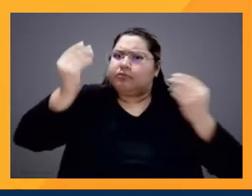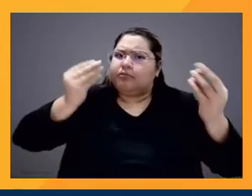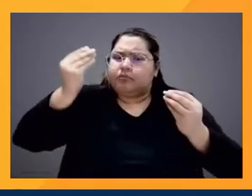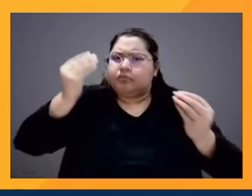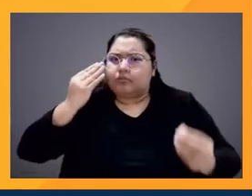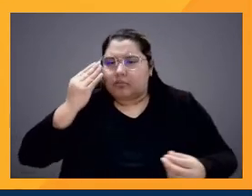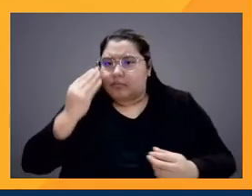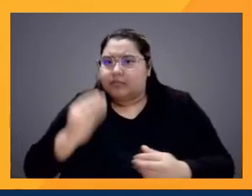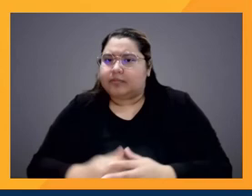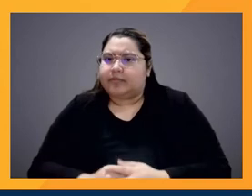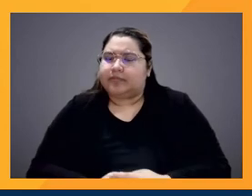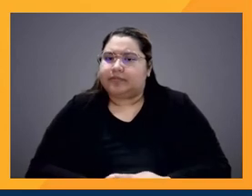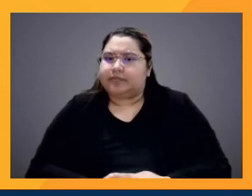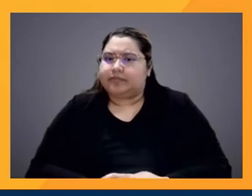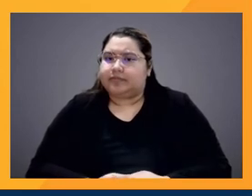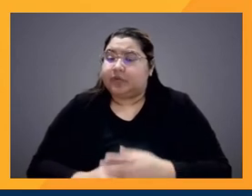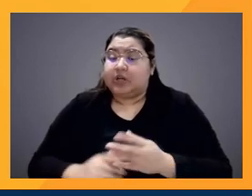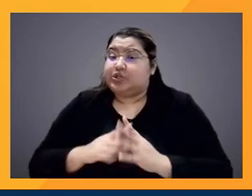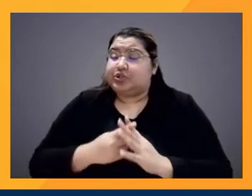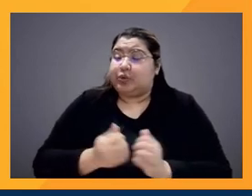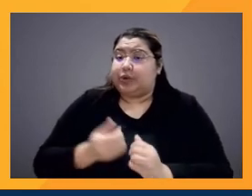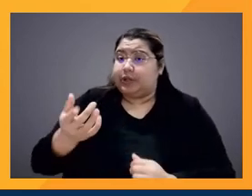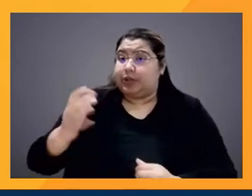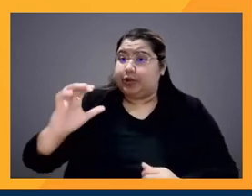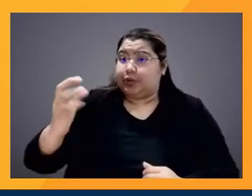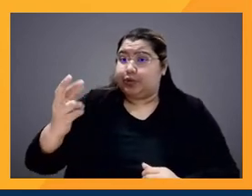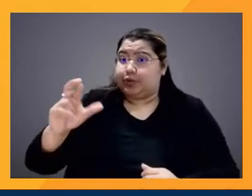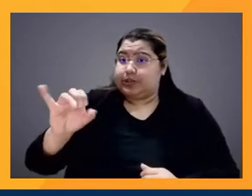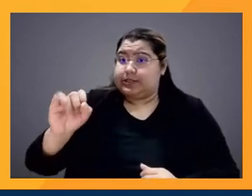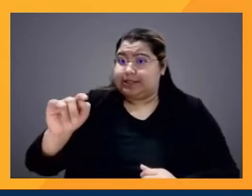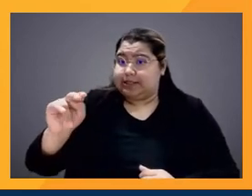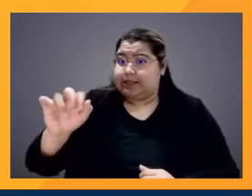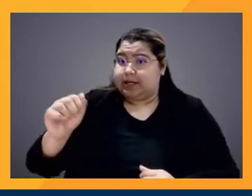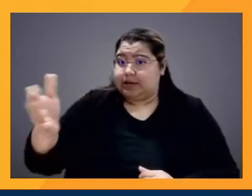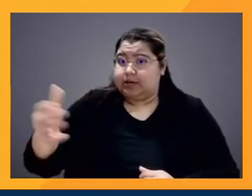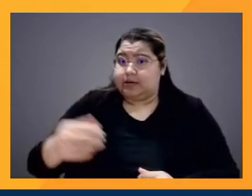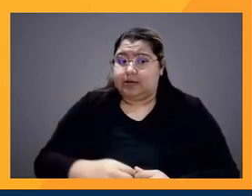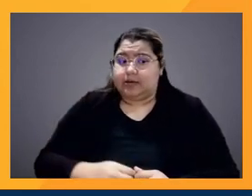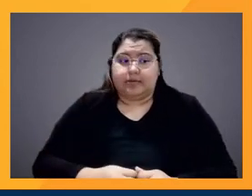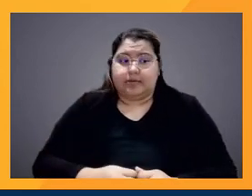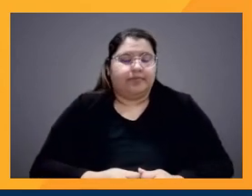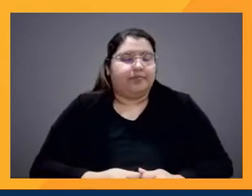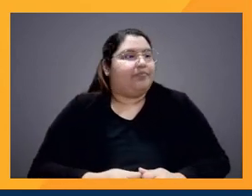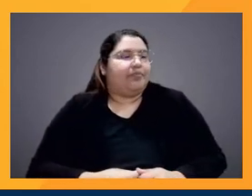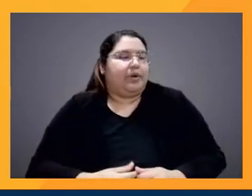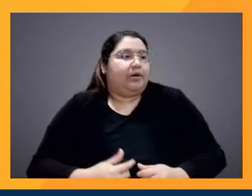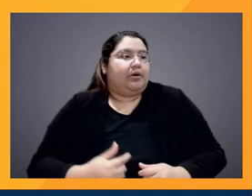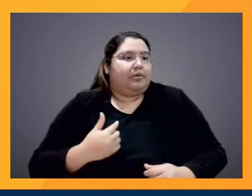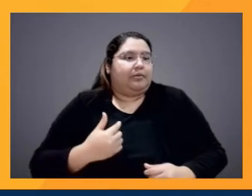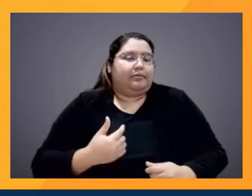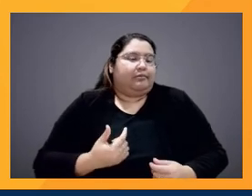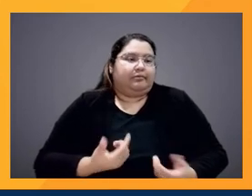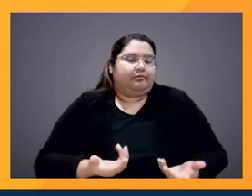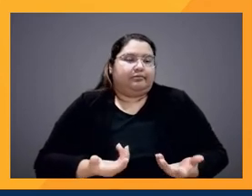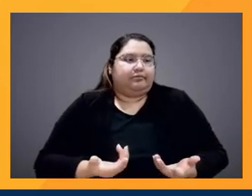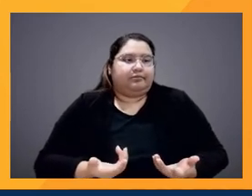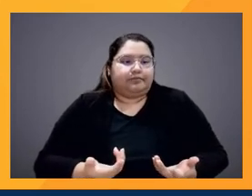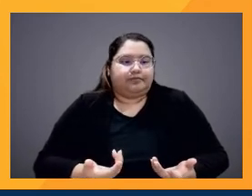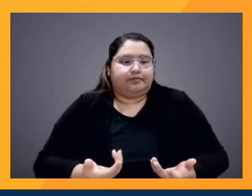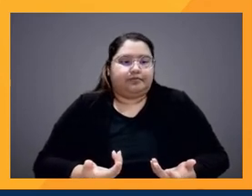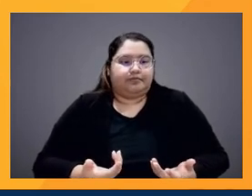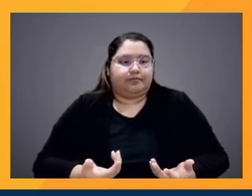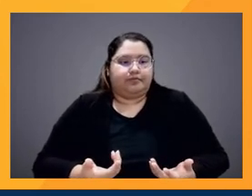side on Monday. But specifically about the relationship between the private and public sector in trying to ensure an